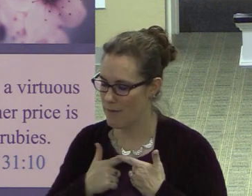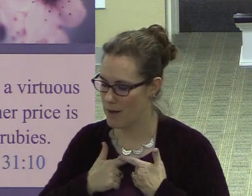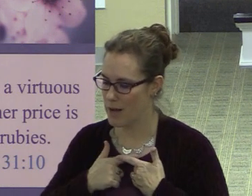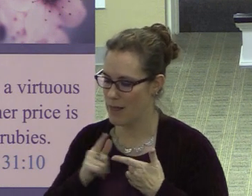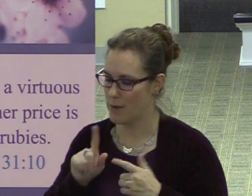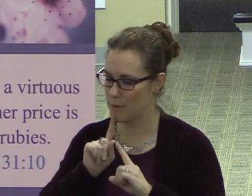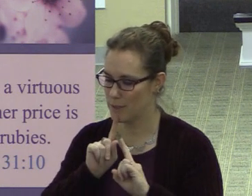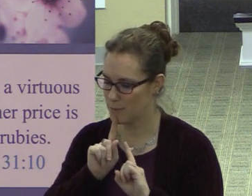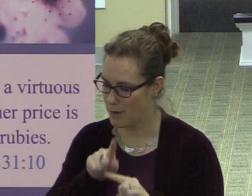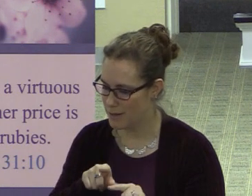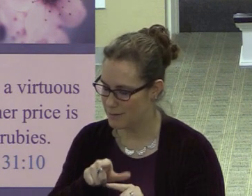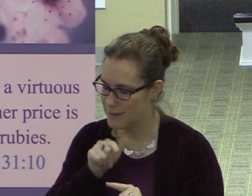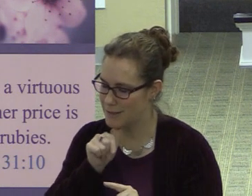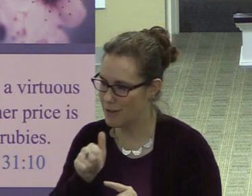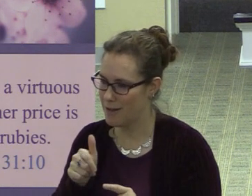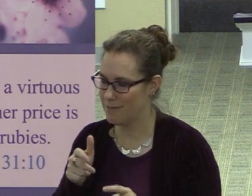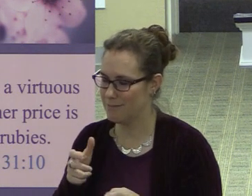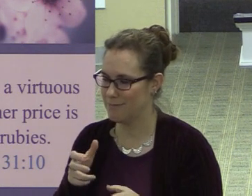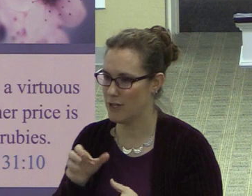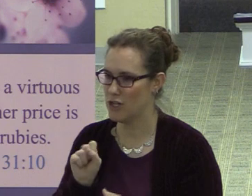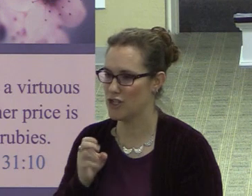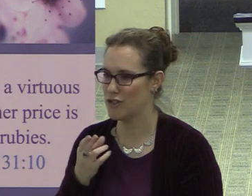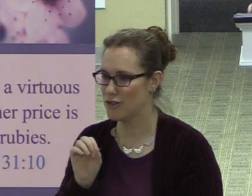a shock to God.